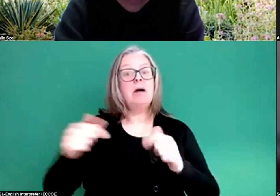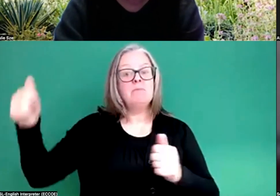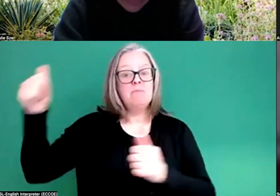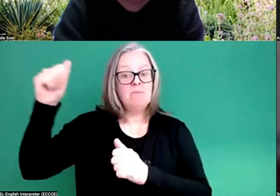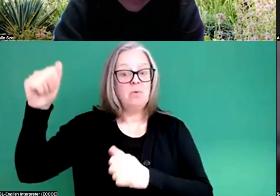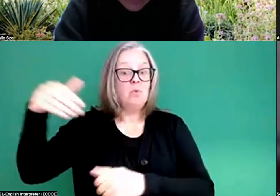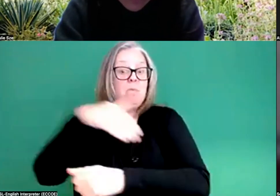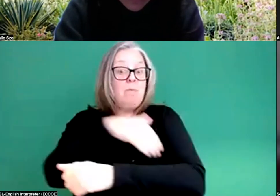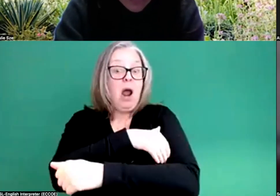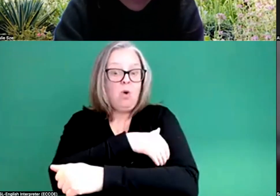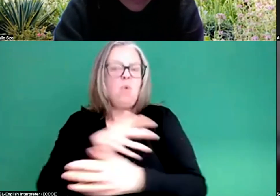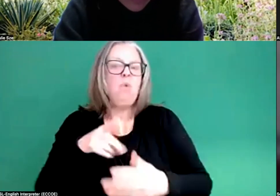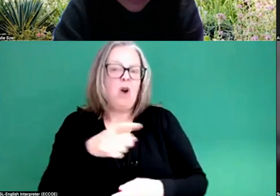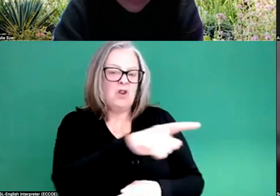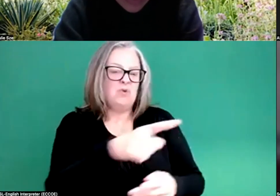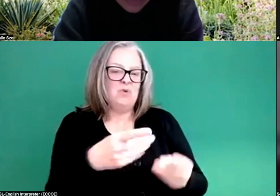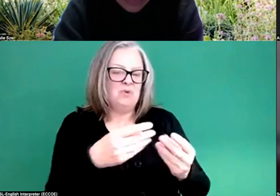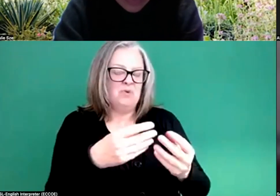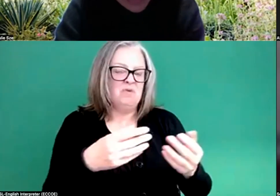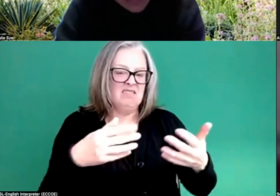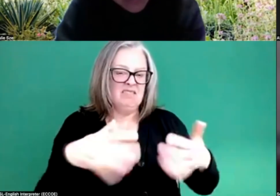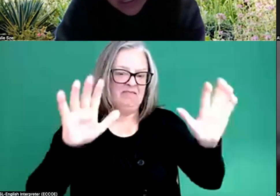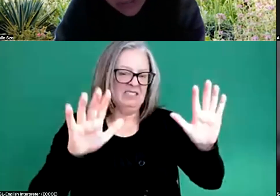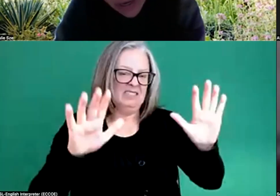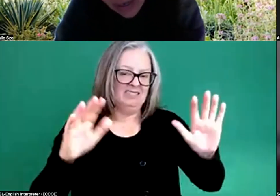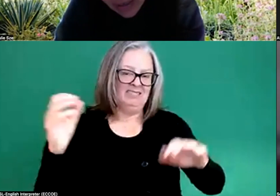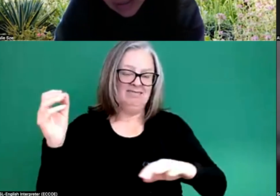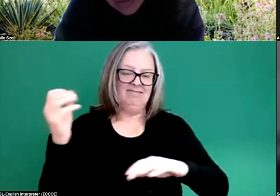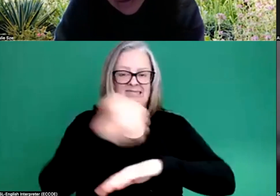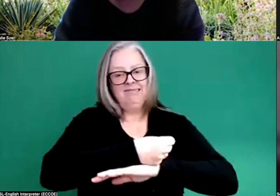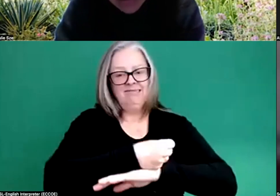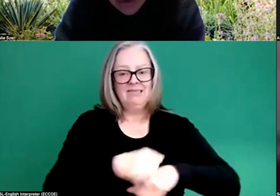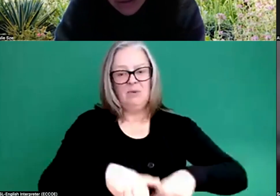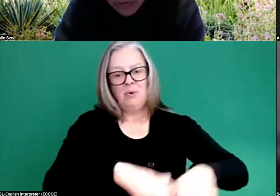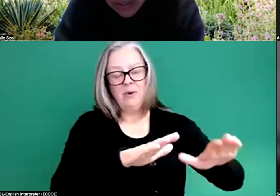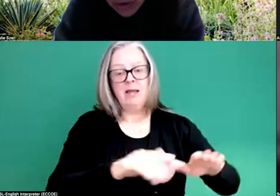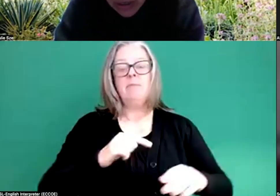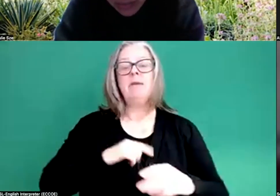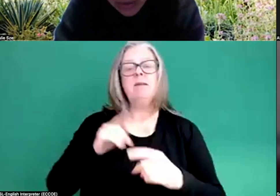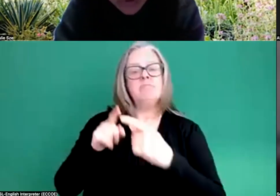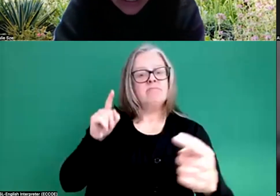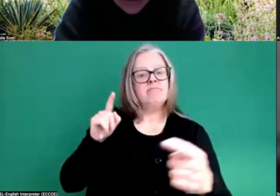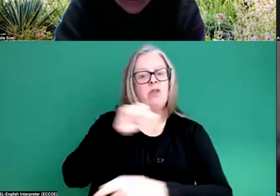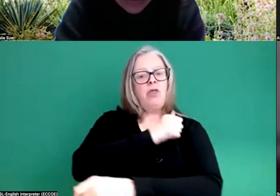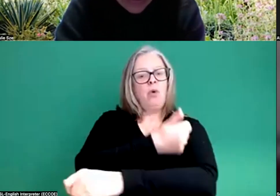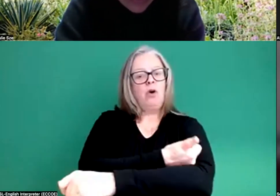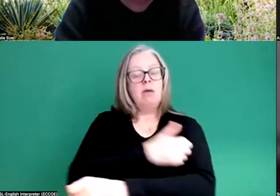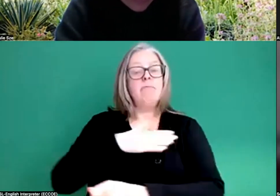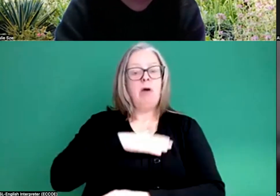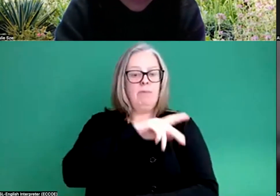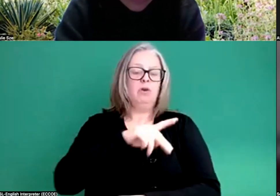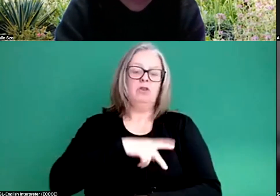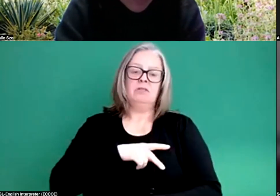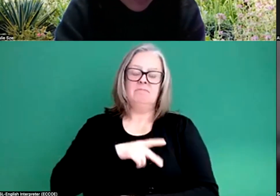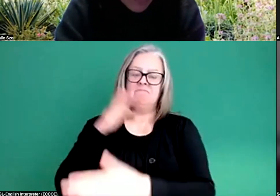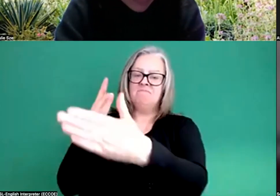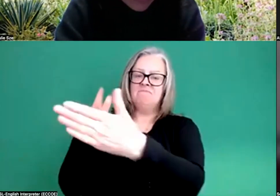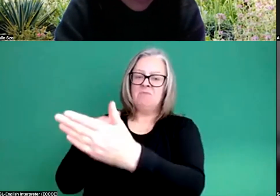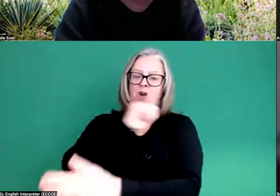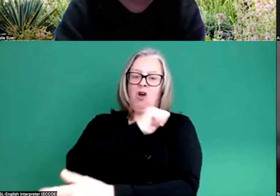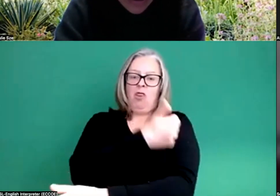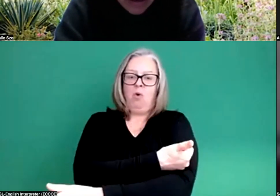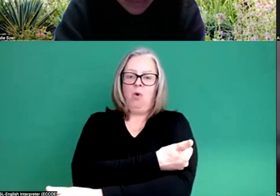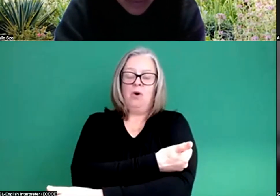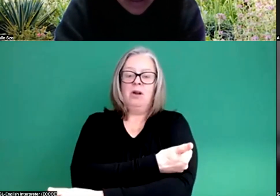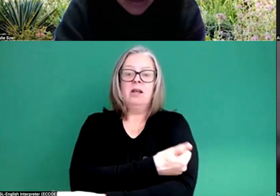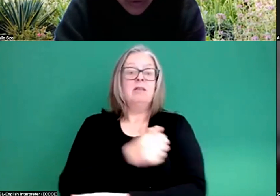And so if you're an anti-authoritarian, which is my tendency, I'm anti-authoritarian by personality. You know, if people want you